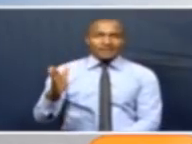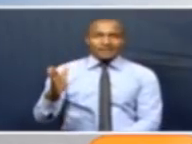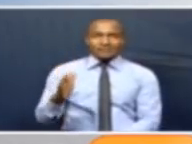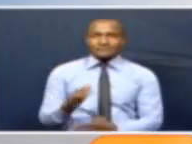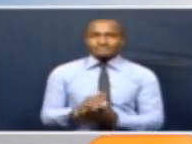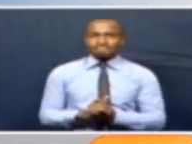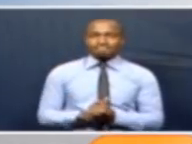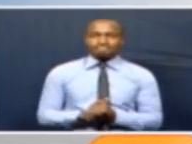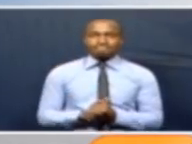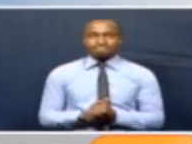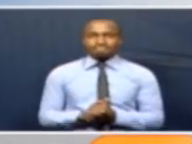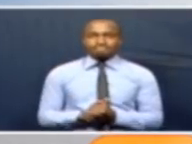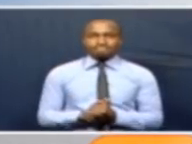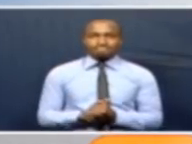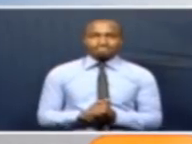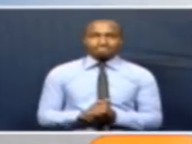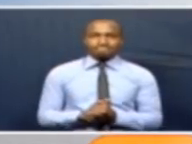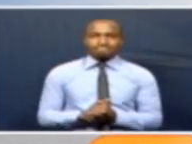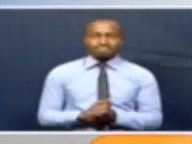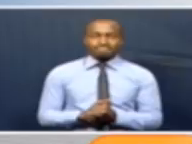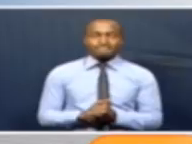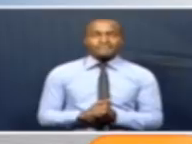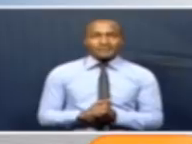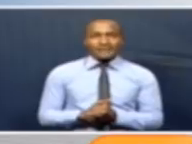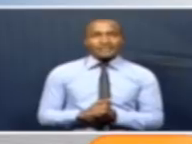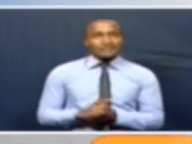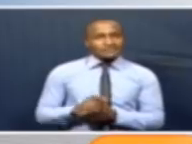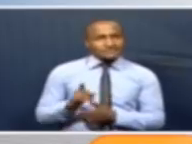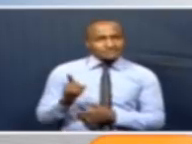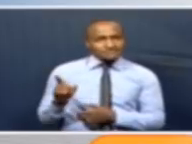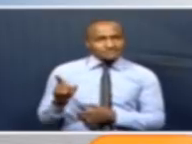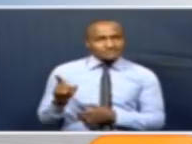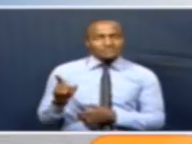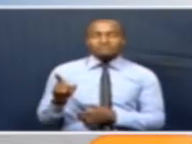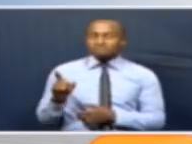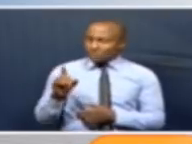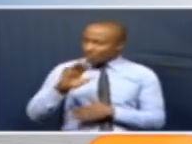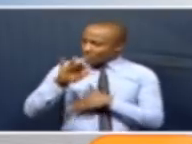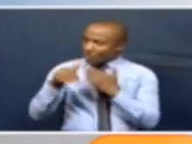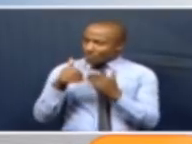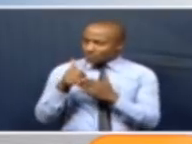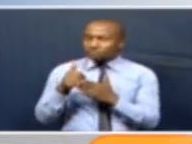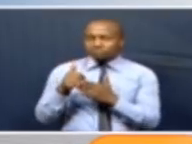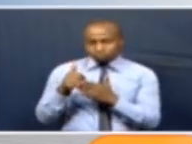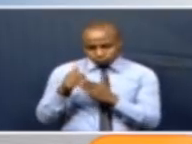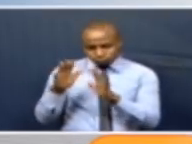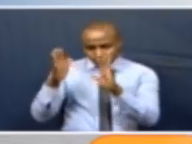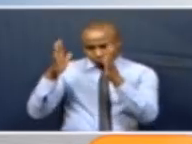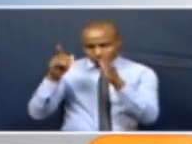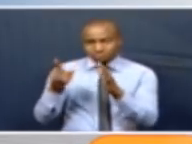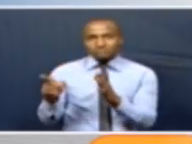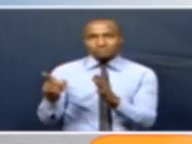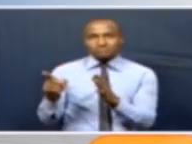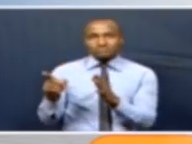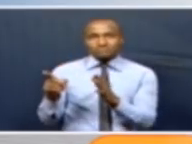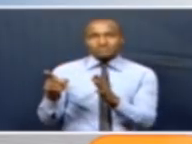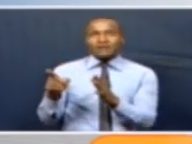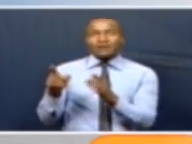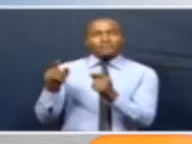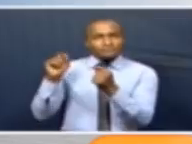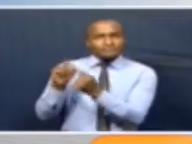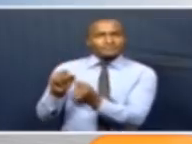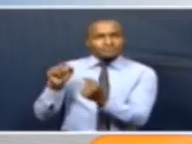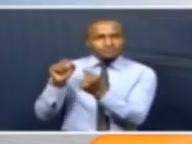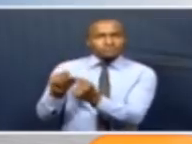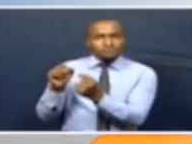We have Julius Massey saying, Kenneth Matiba is among the leaders celebrated across the country due to his politics of principles. He was humiliated, tortured,